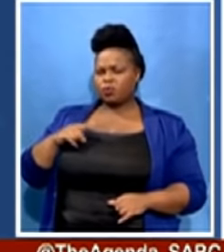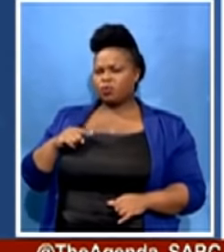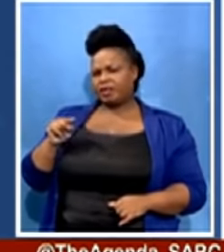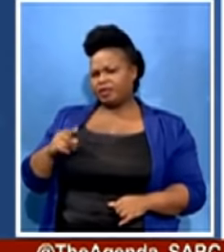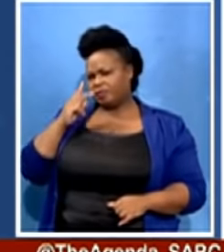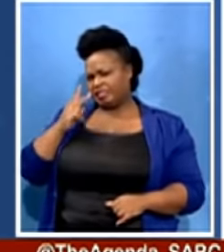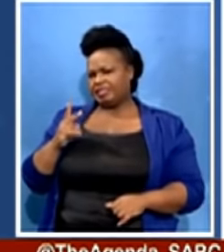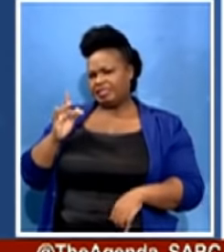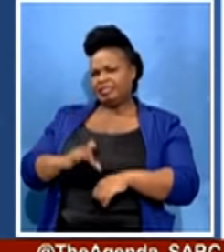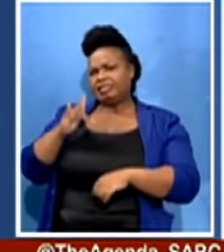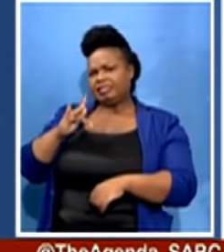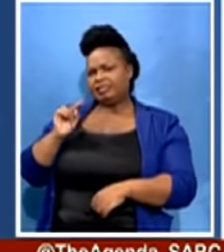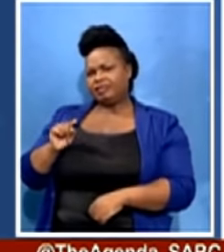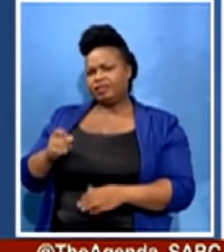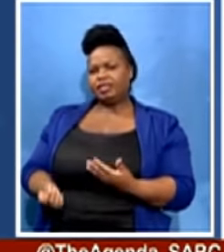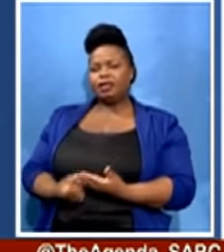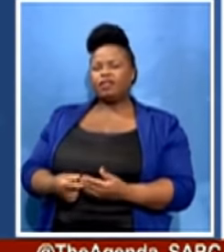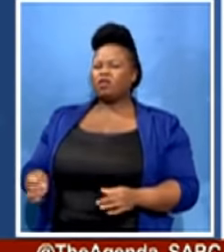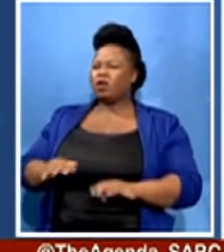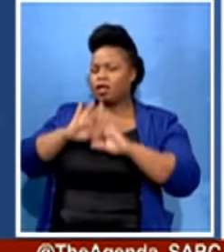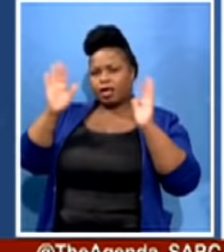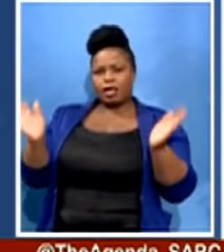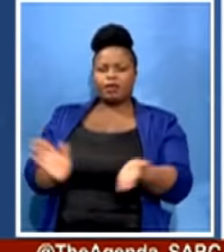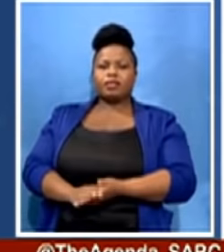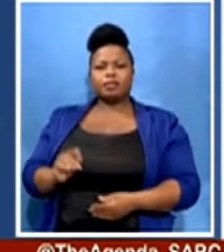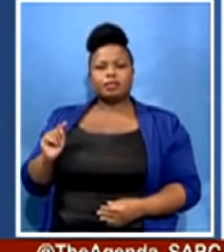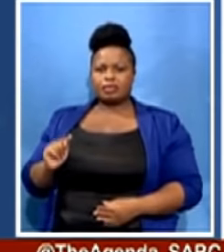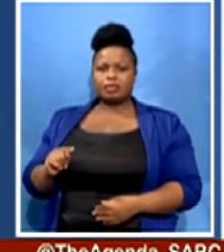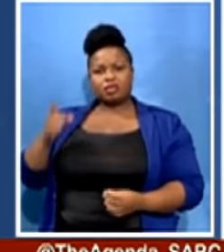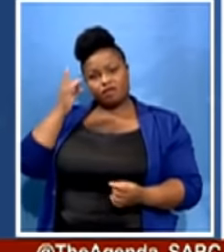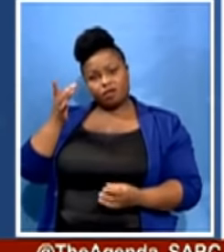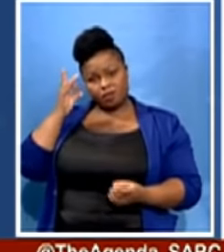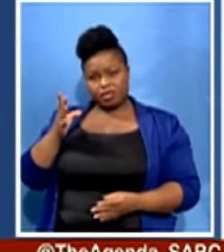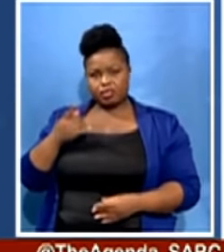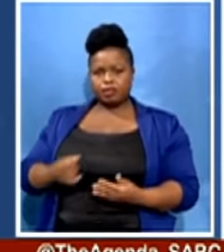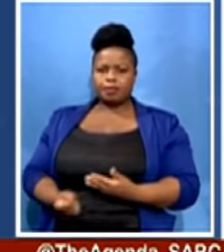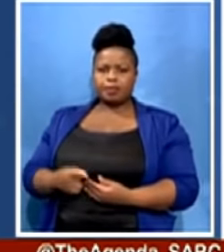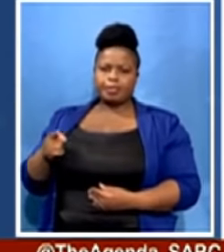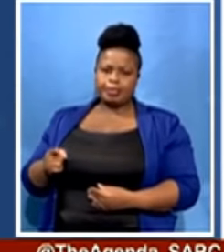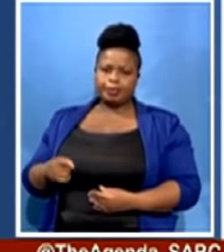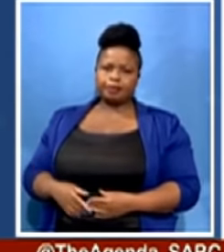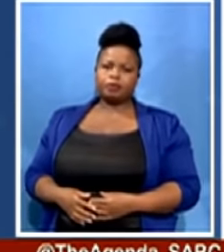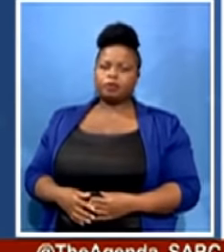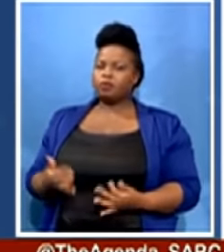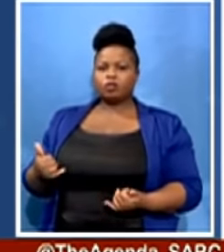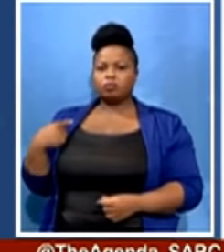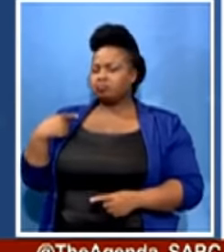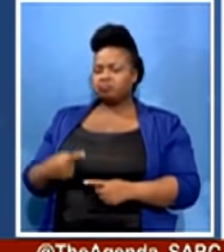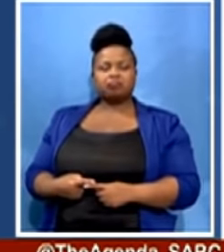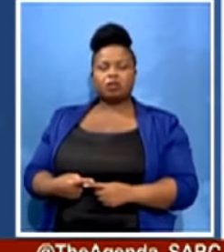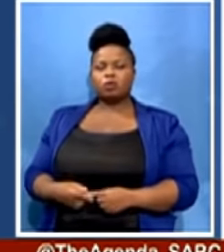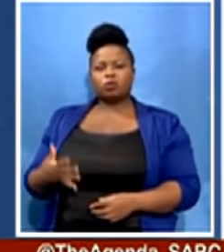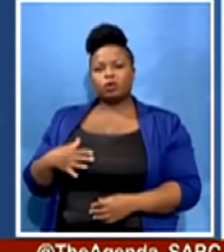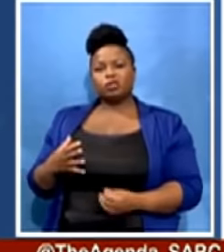every piece of information that is here, we have not taken any chances, and the police are also not taking any